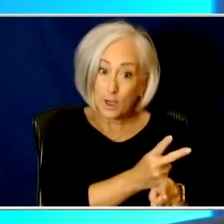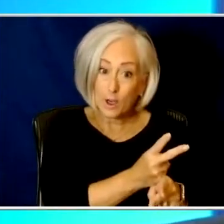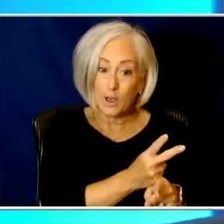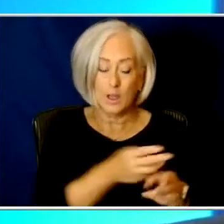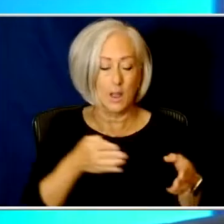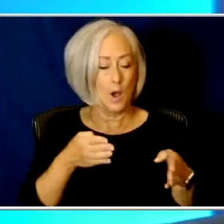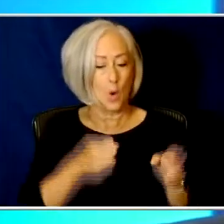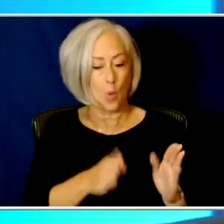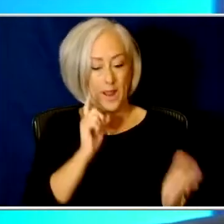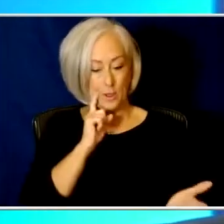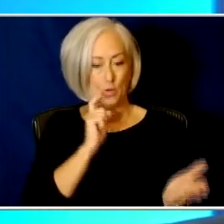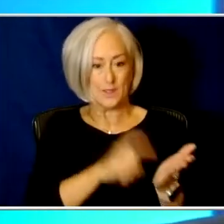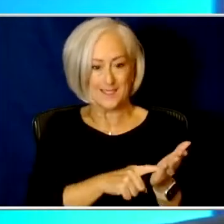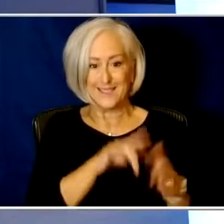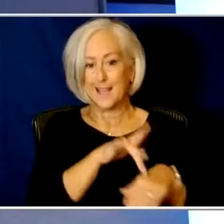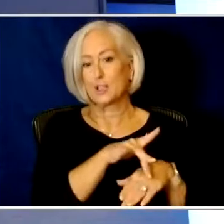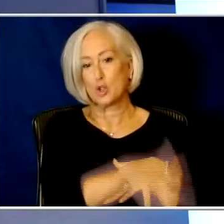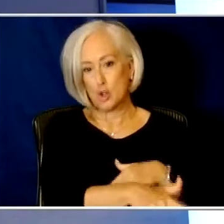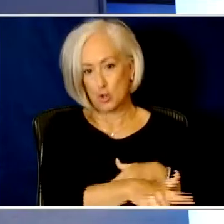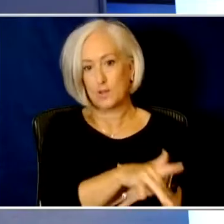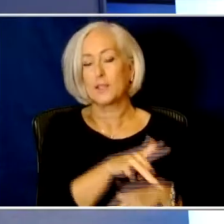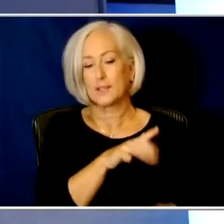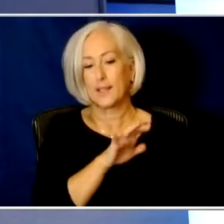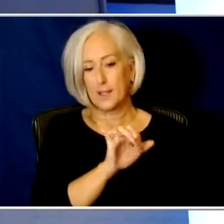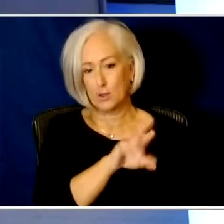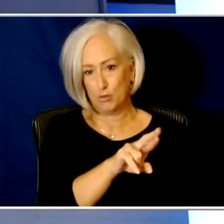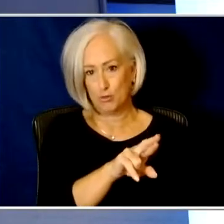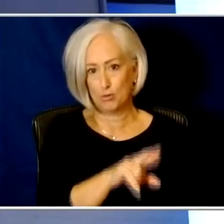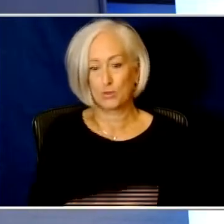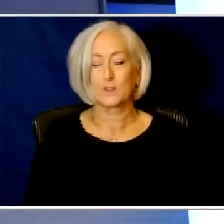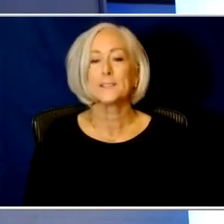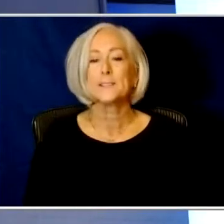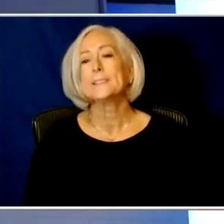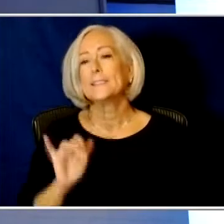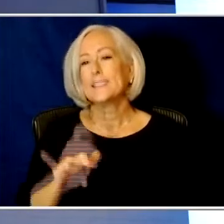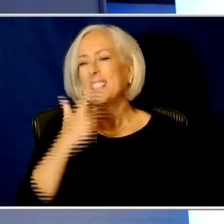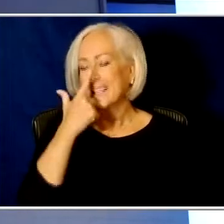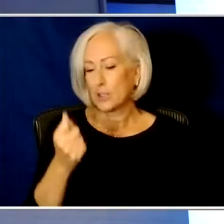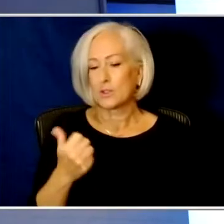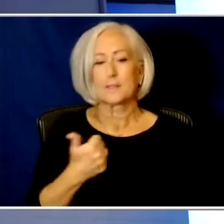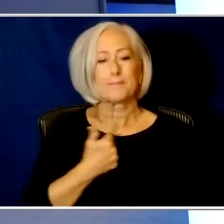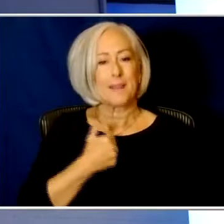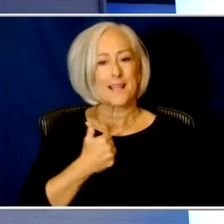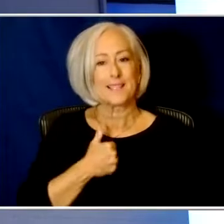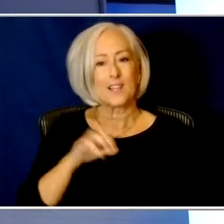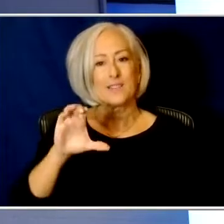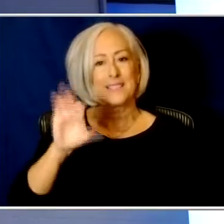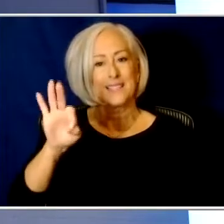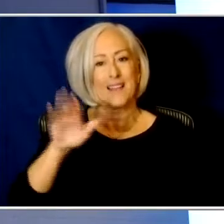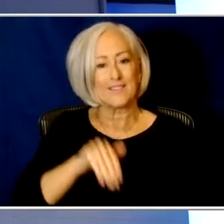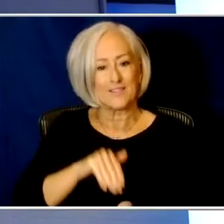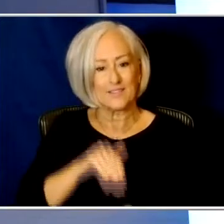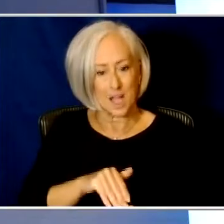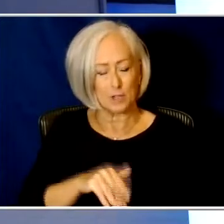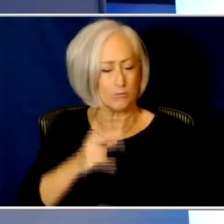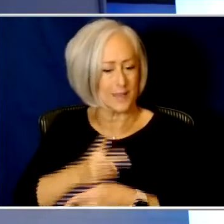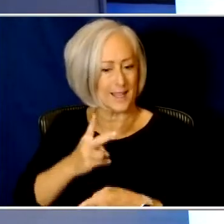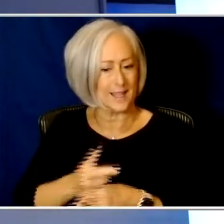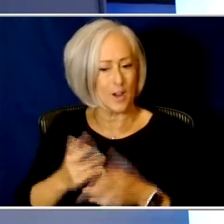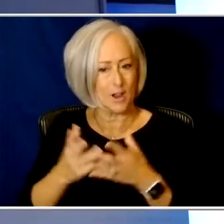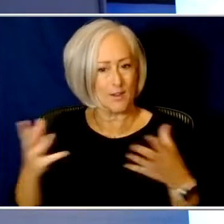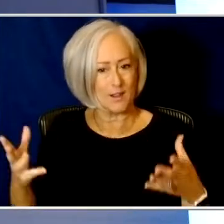at an early stage. You know, it's interesting because I'm a cystic fibrosis doctor and take care of a lot of CF patients, and it's so